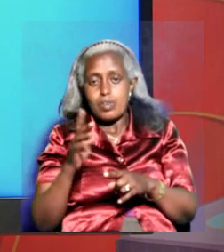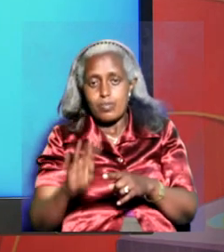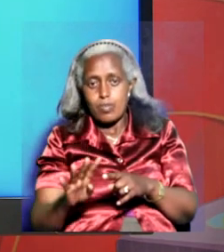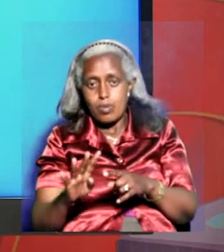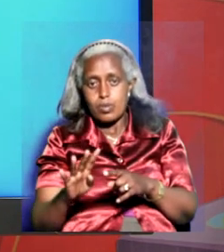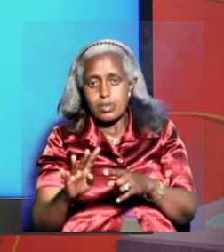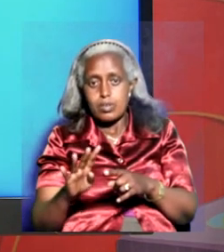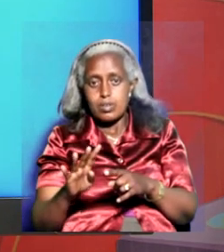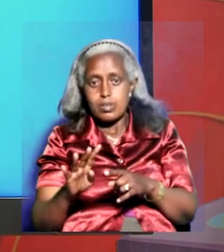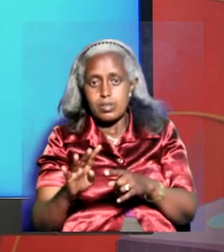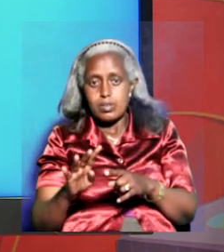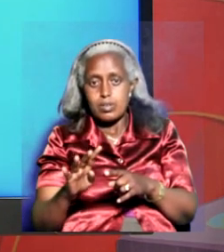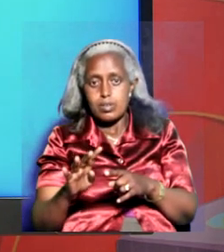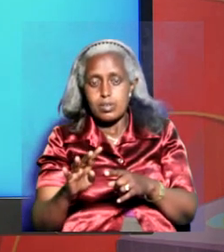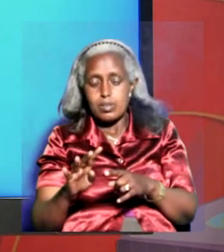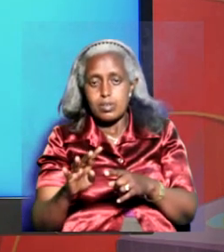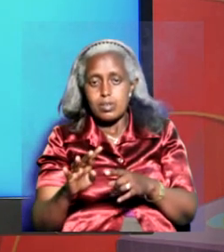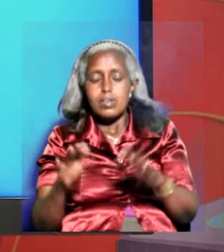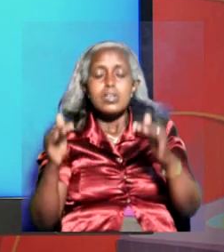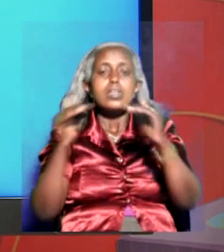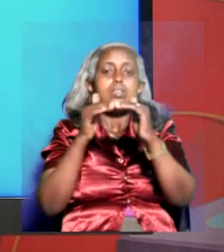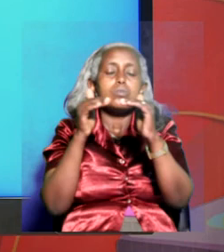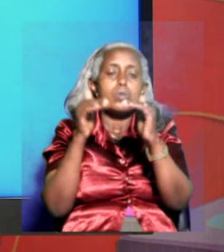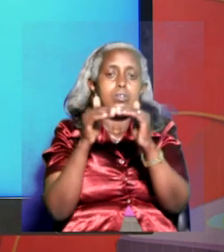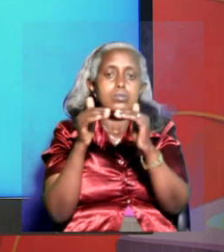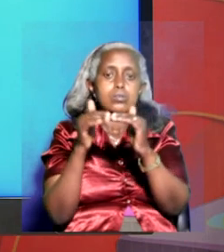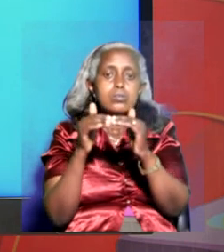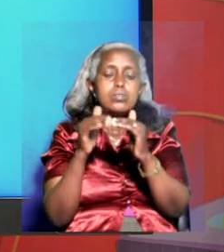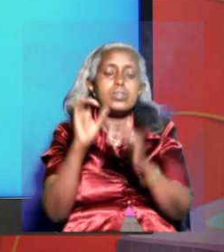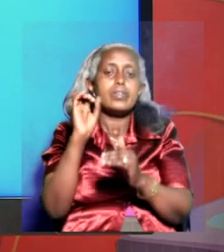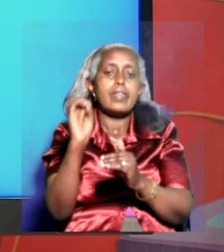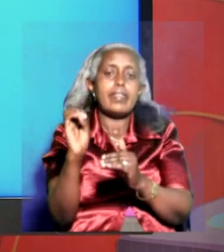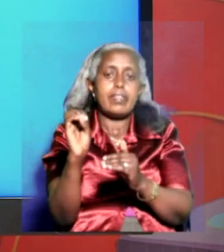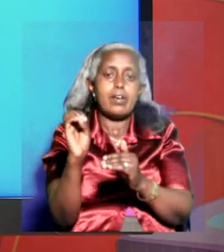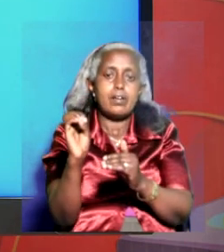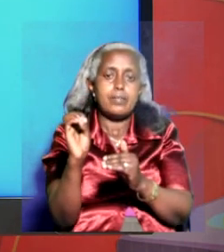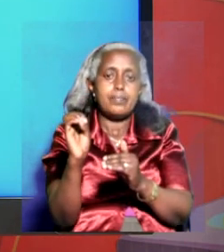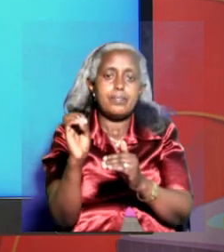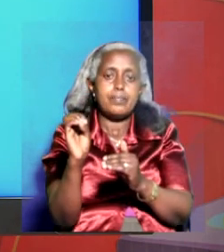3/4 is equal to theta.